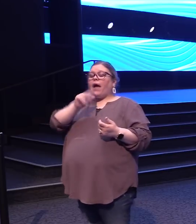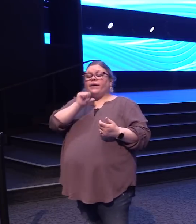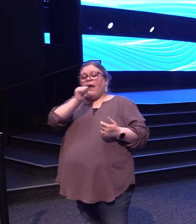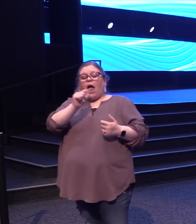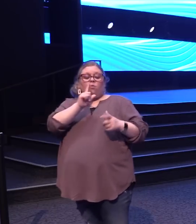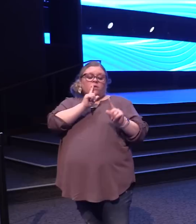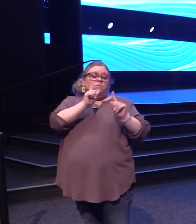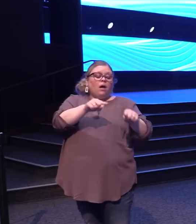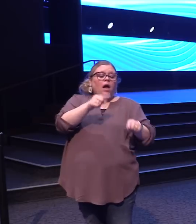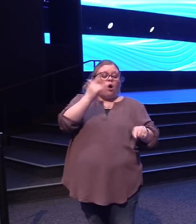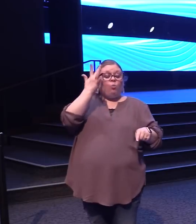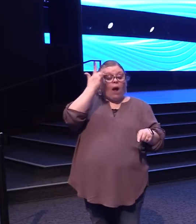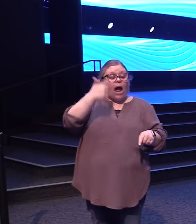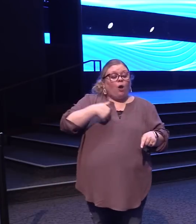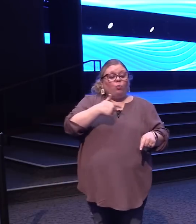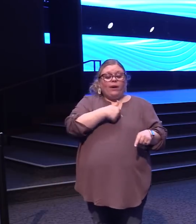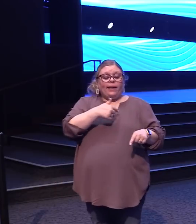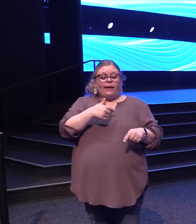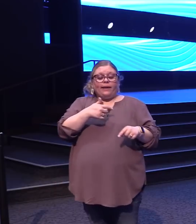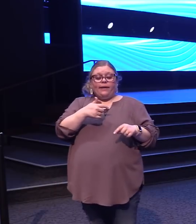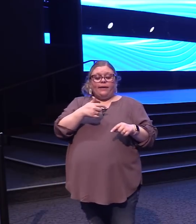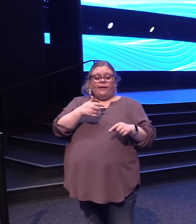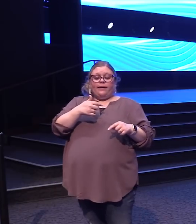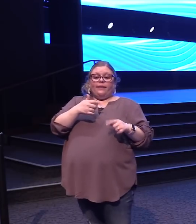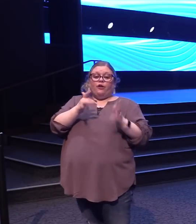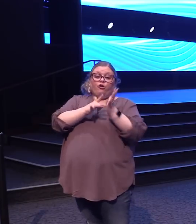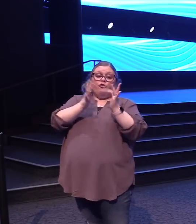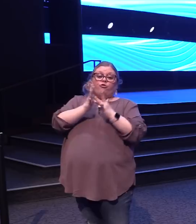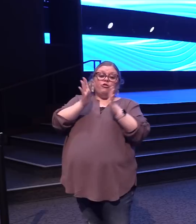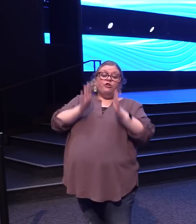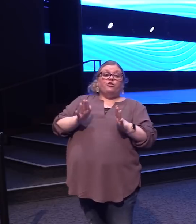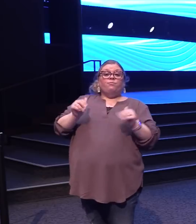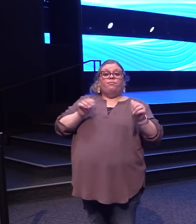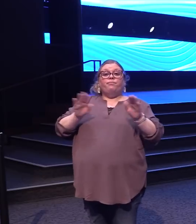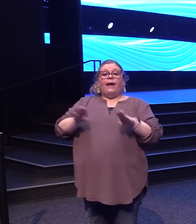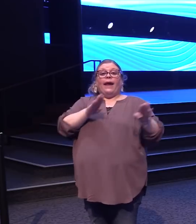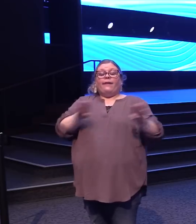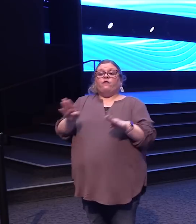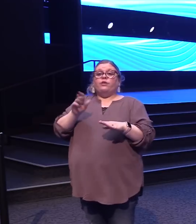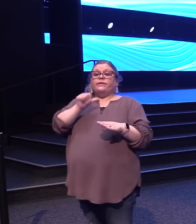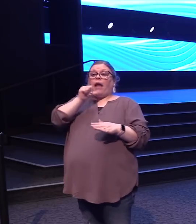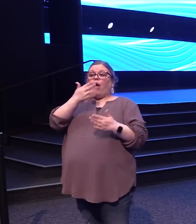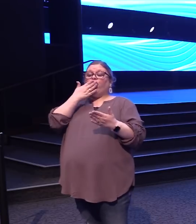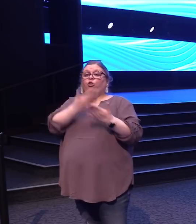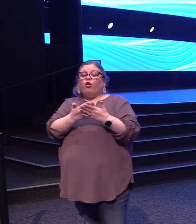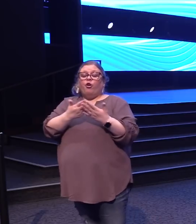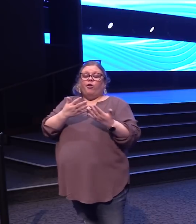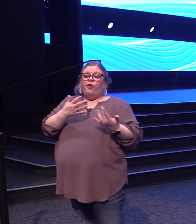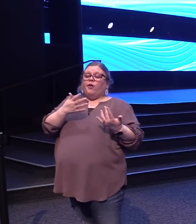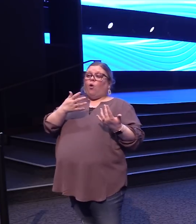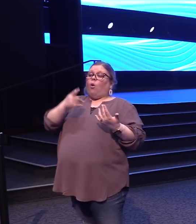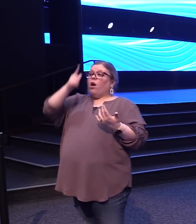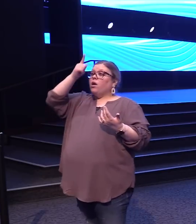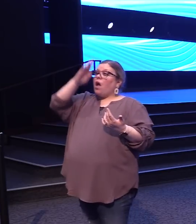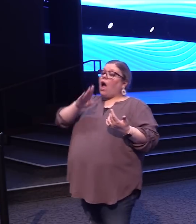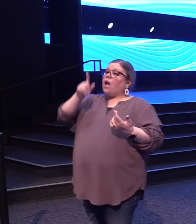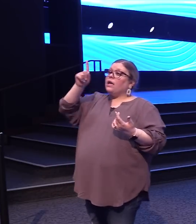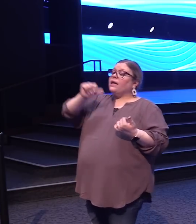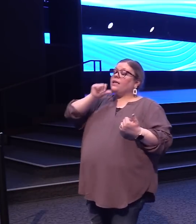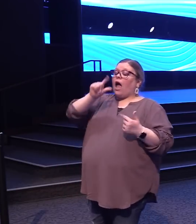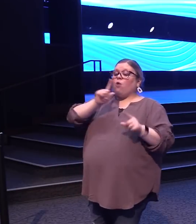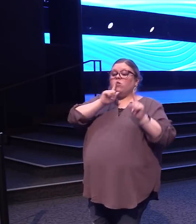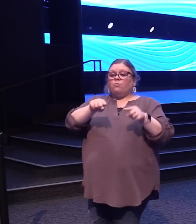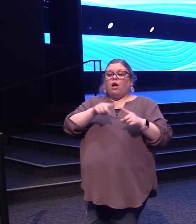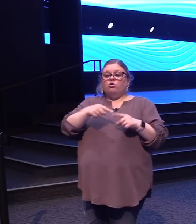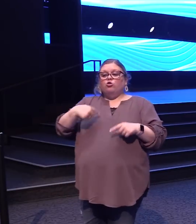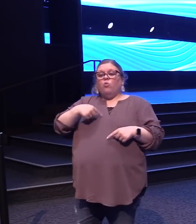God does not respond to us because of our present-day Christian performance. God does not respond to us according